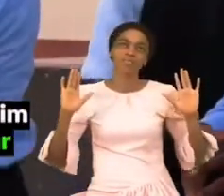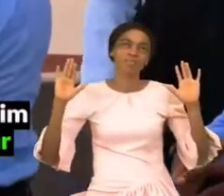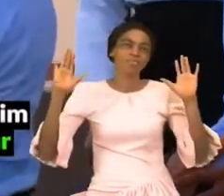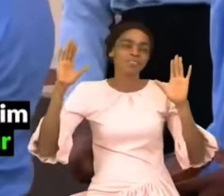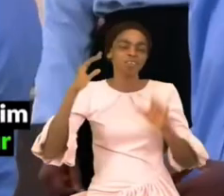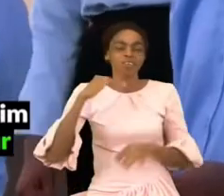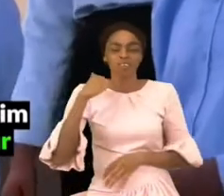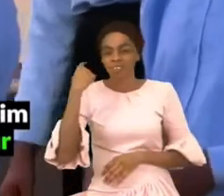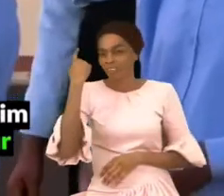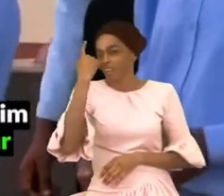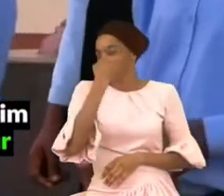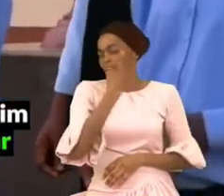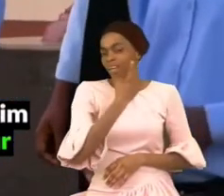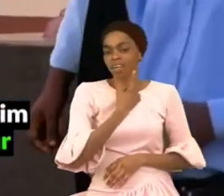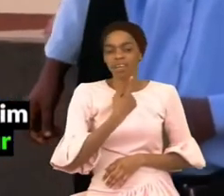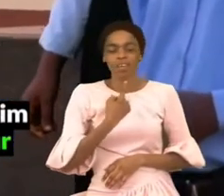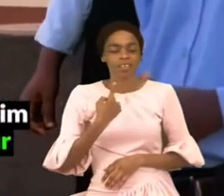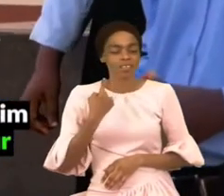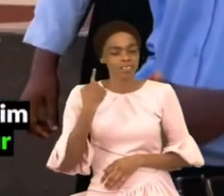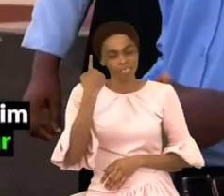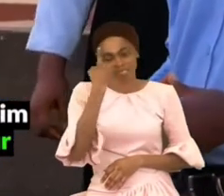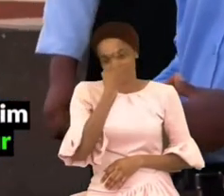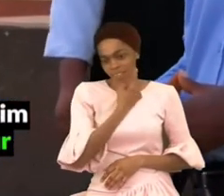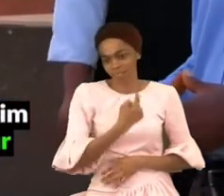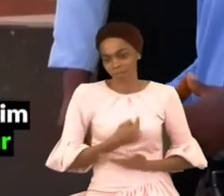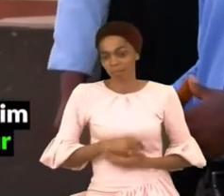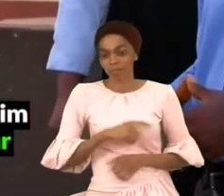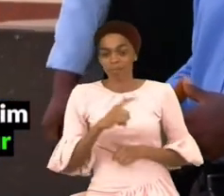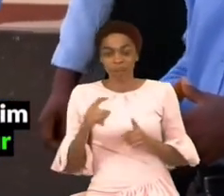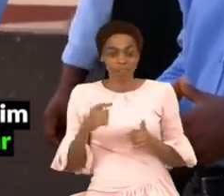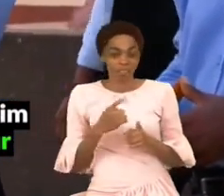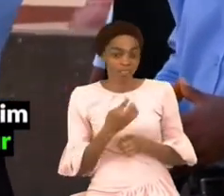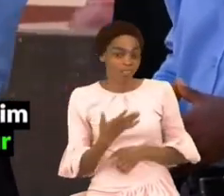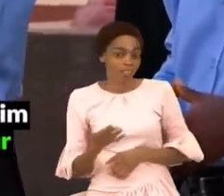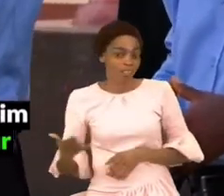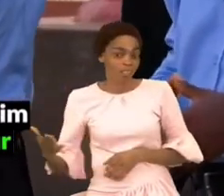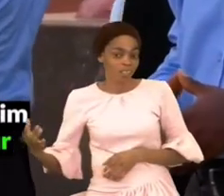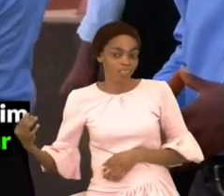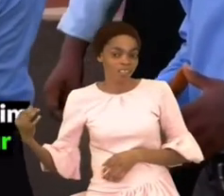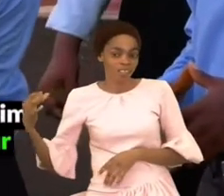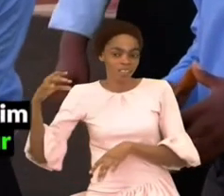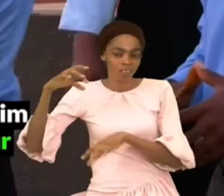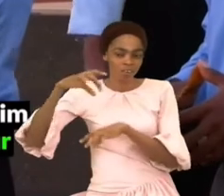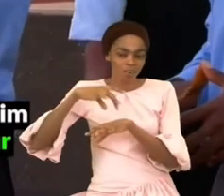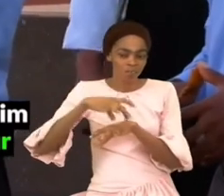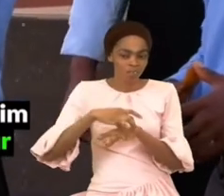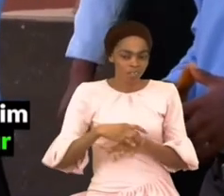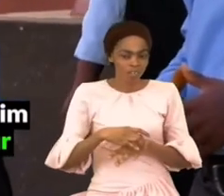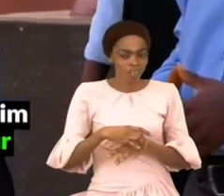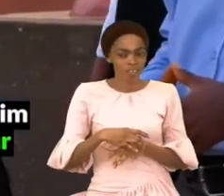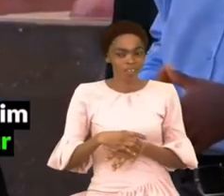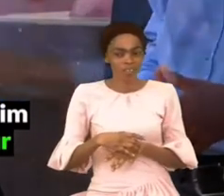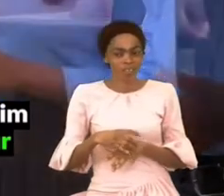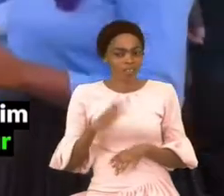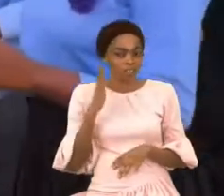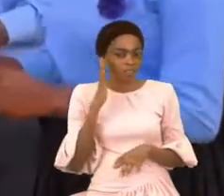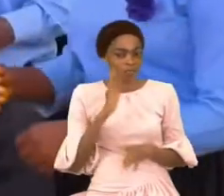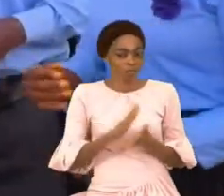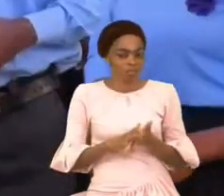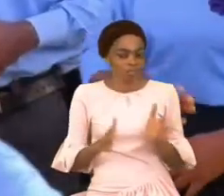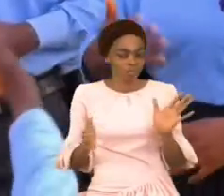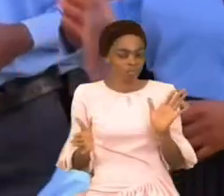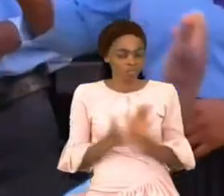face. And the things of earth will grow strangely.